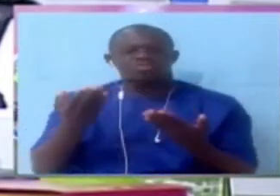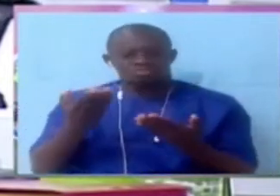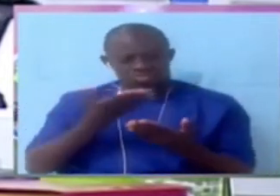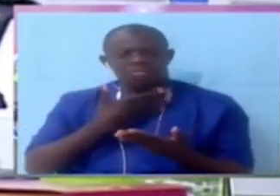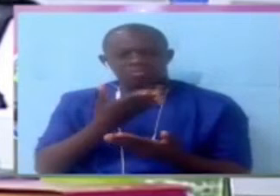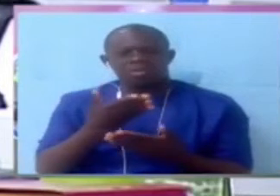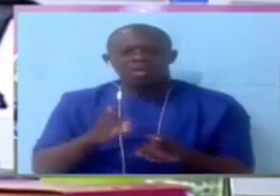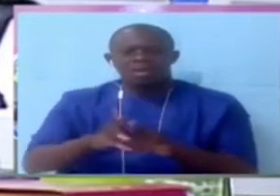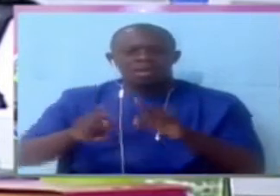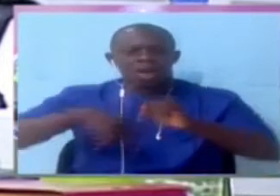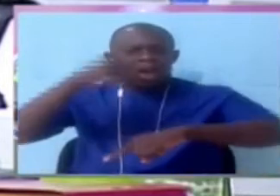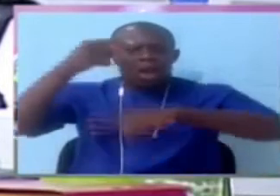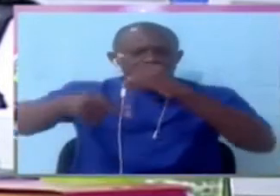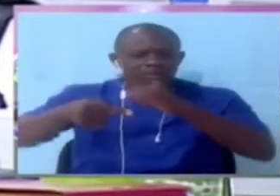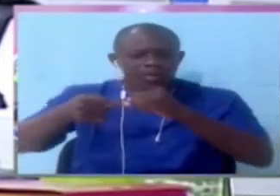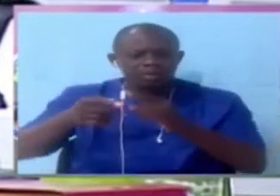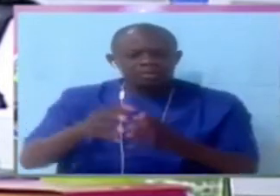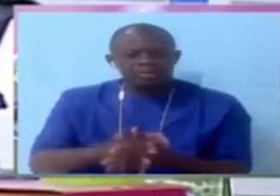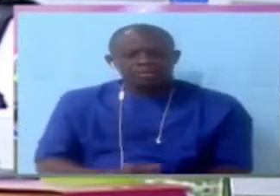a sudden,